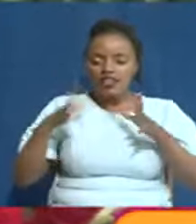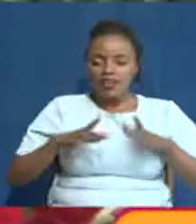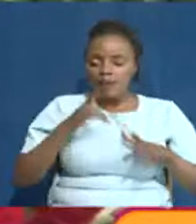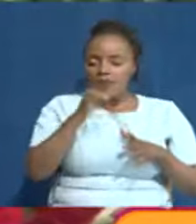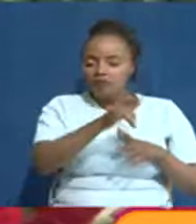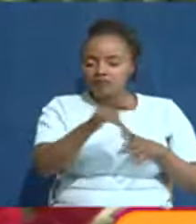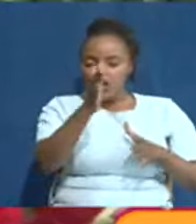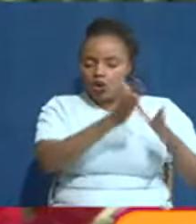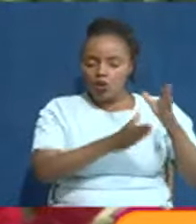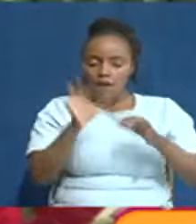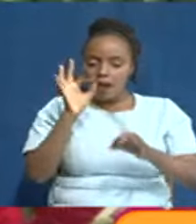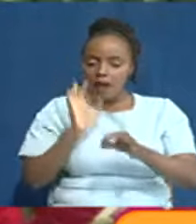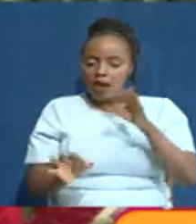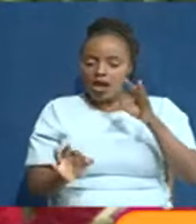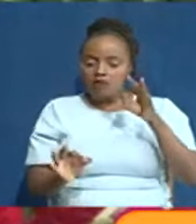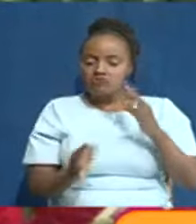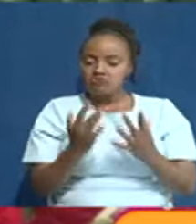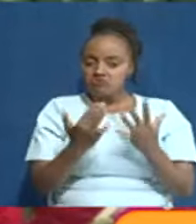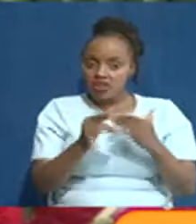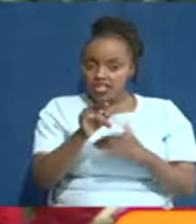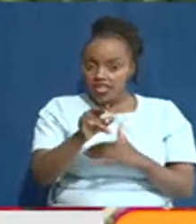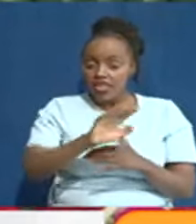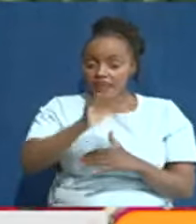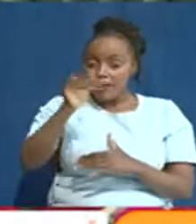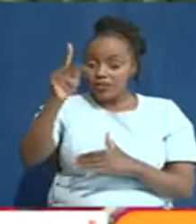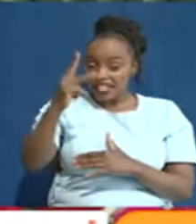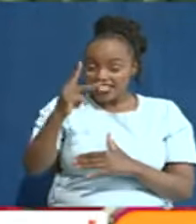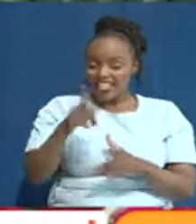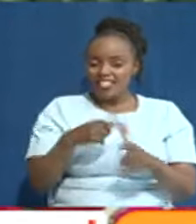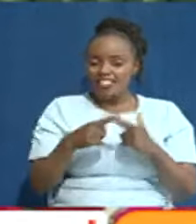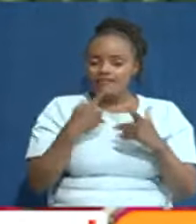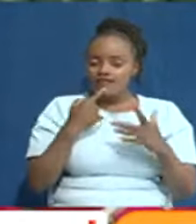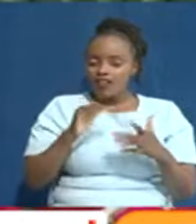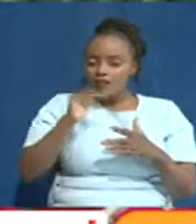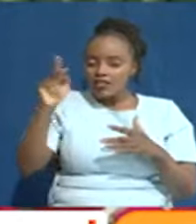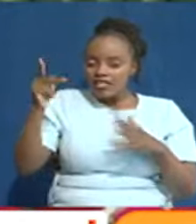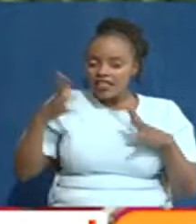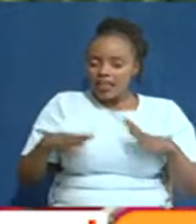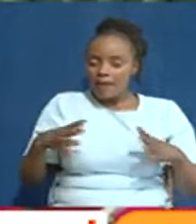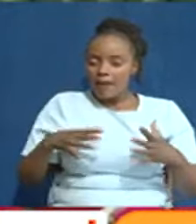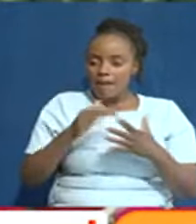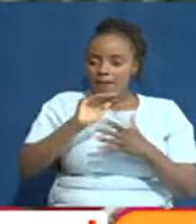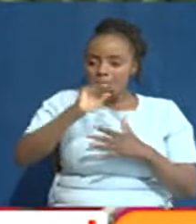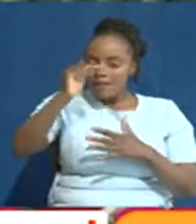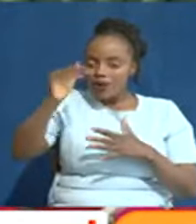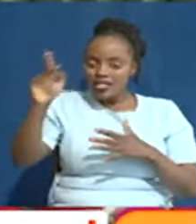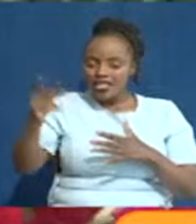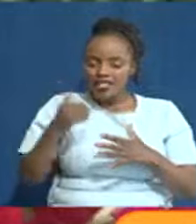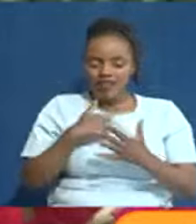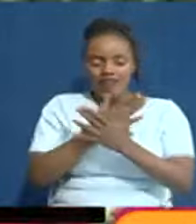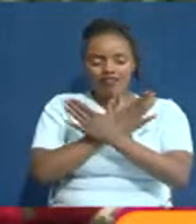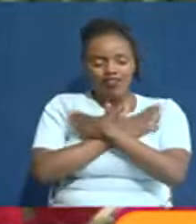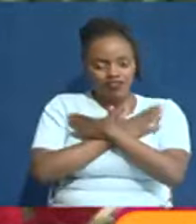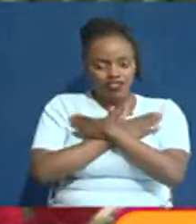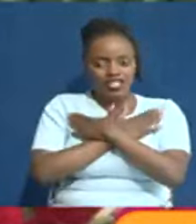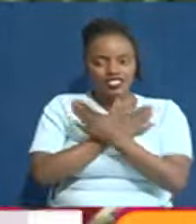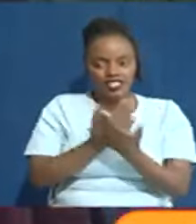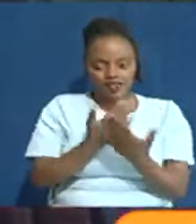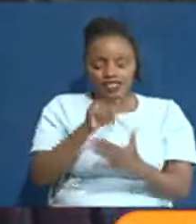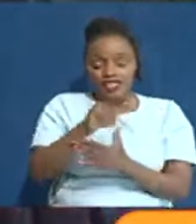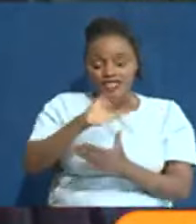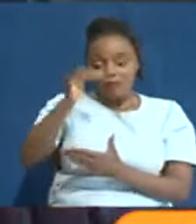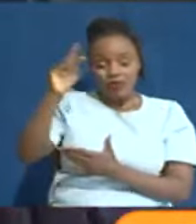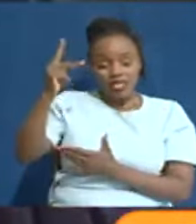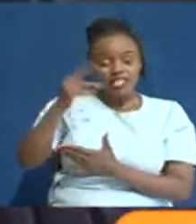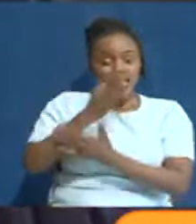wanapanga kuasha moto mlima huu, nataka niambia watu wa mlima, Your Excellency, mlima huu una marafiki. Mlima huu